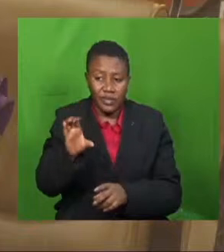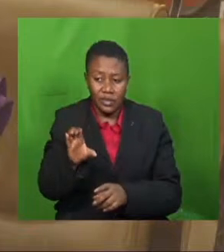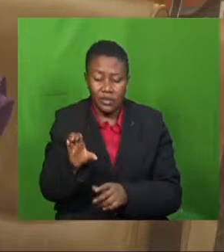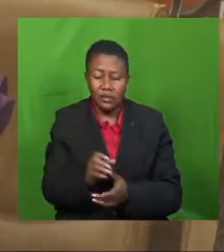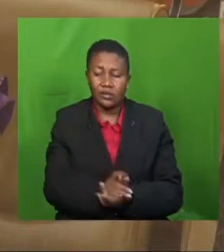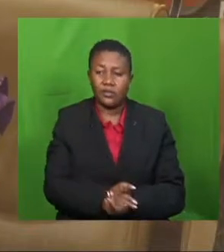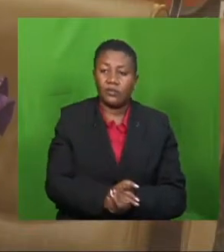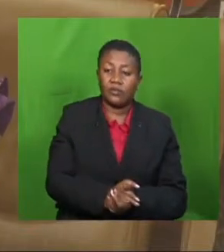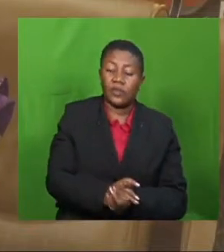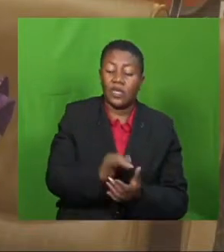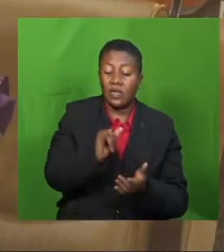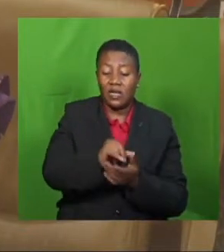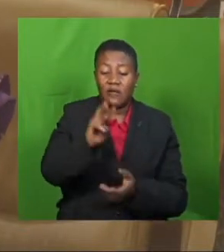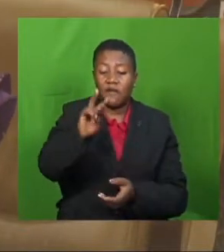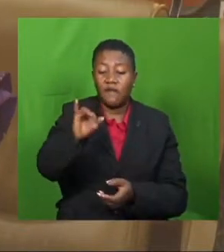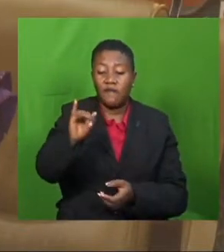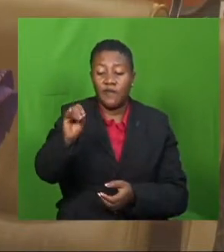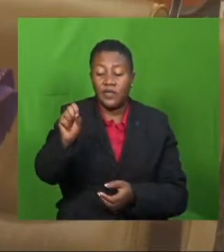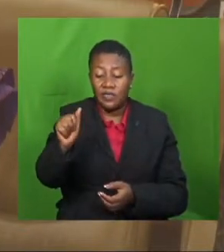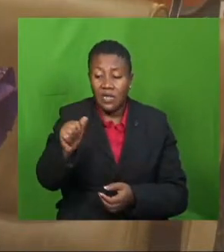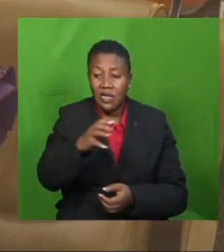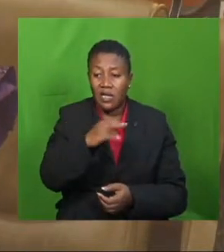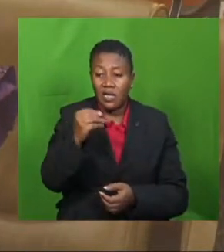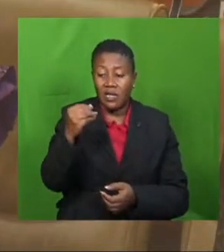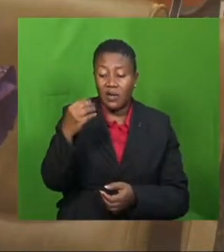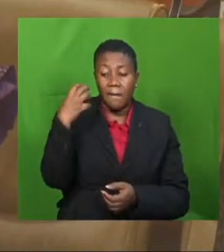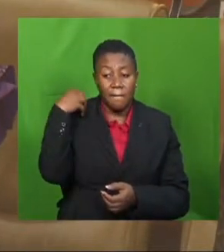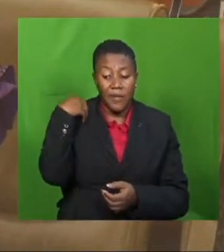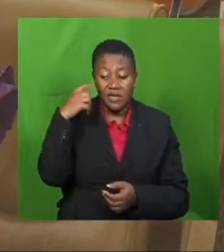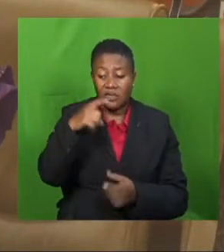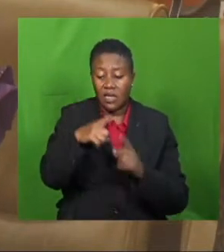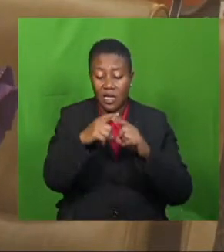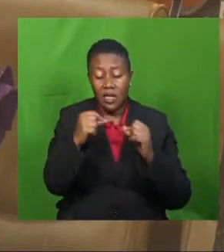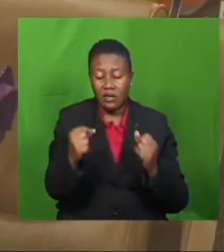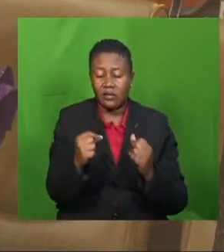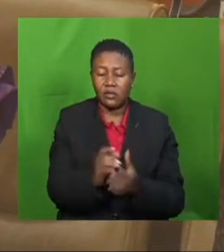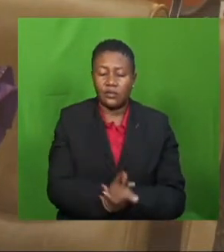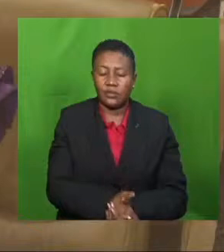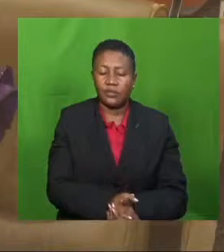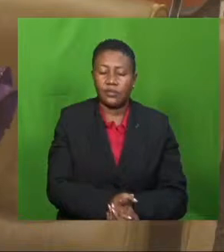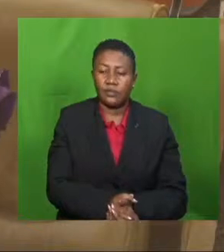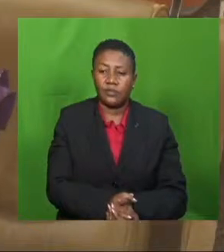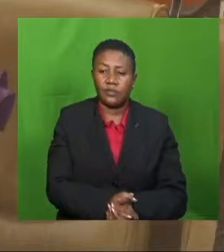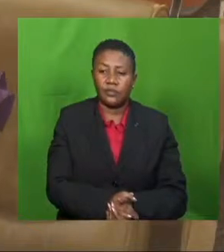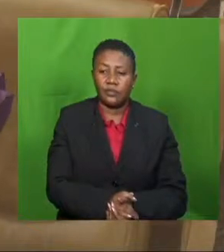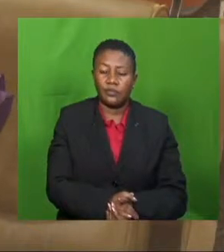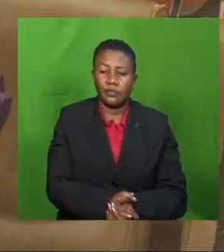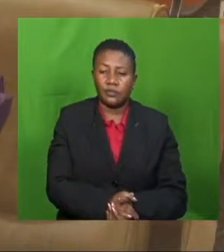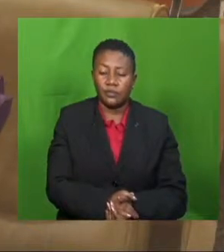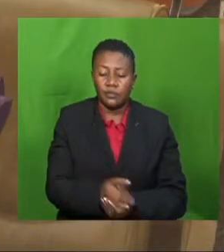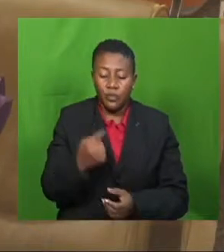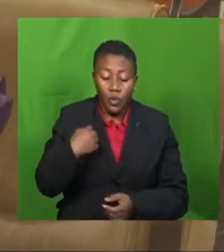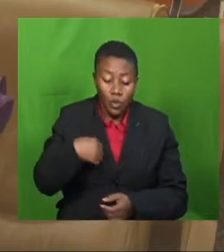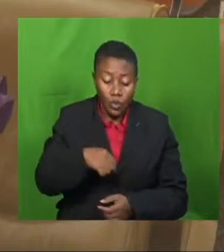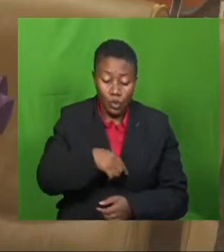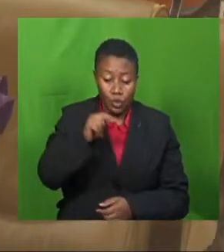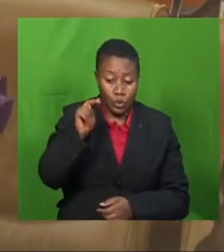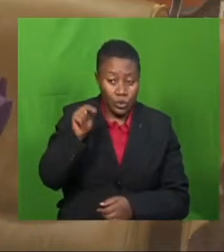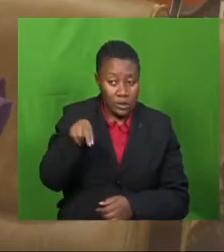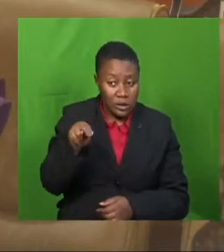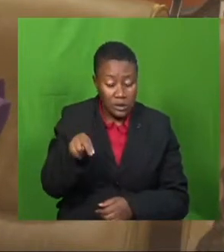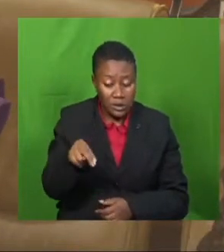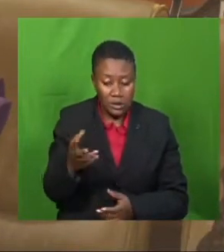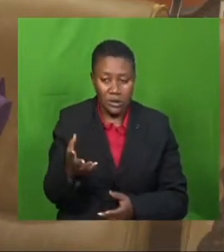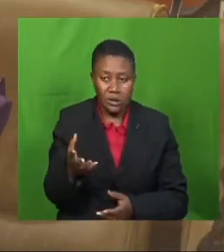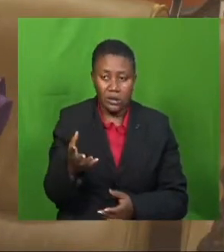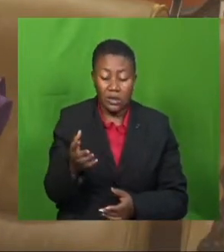developed and are facilitating the growth of other economies. Mr. Speaker, we need the